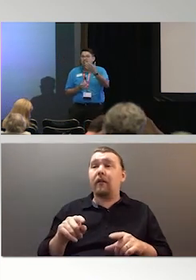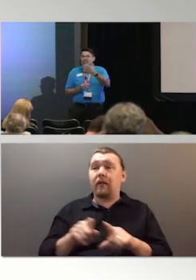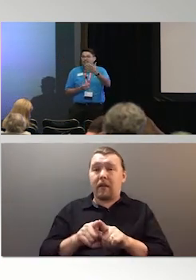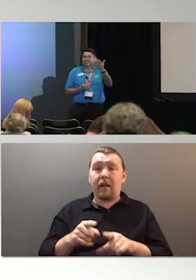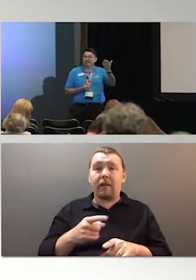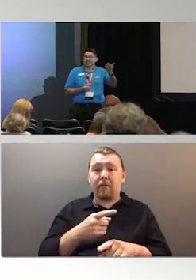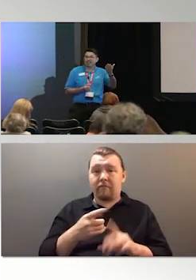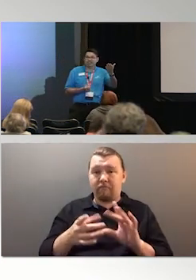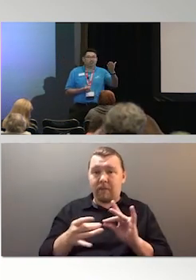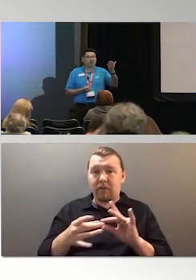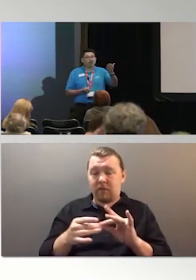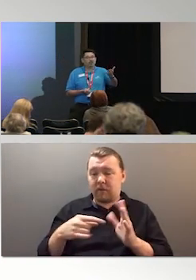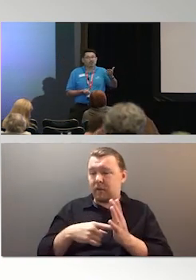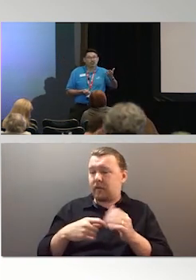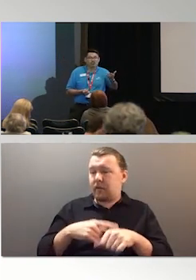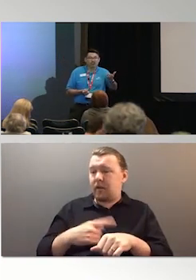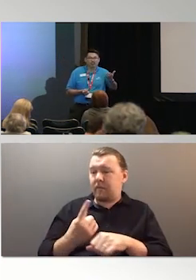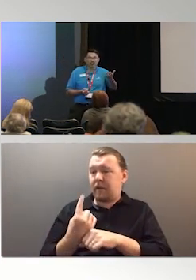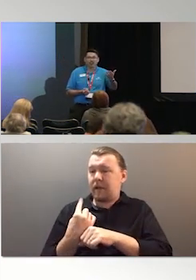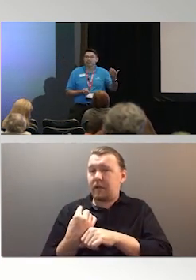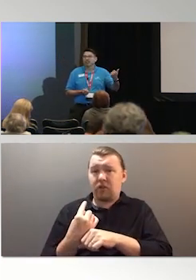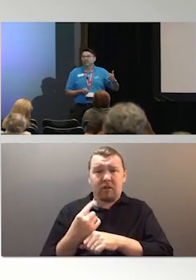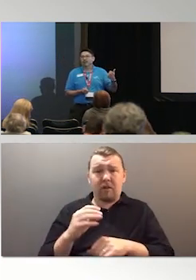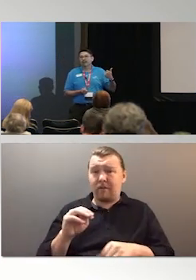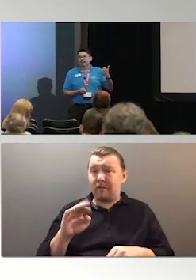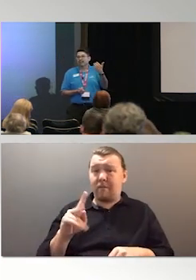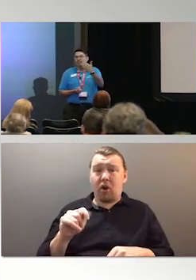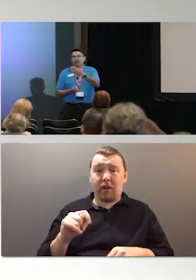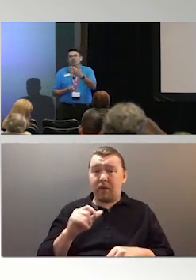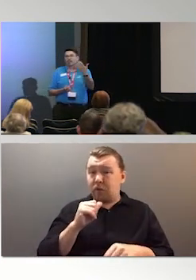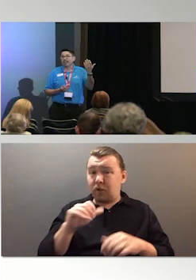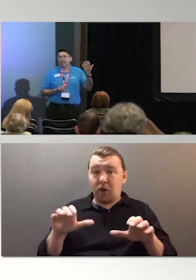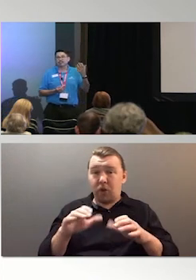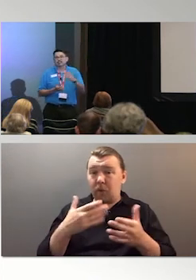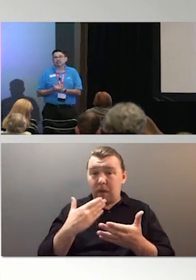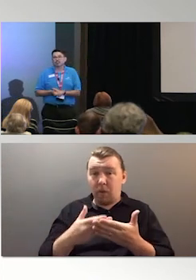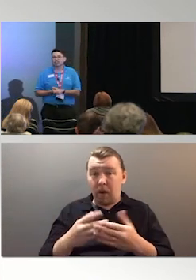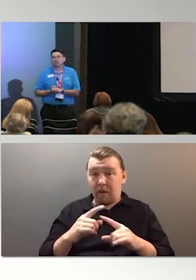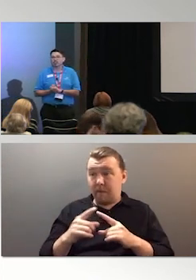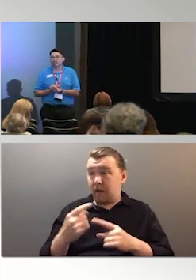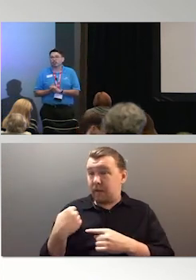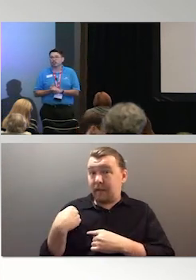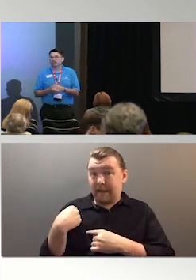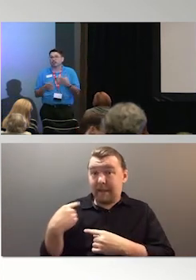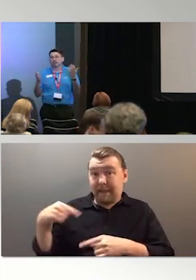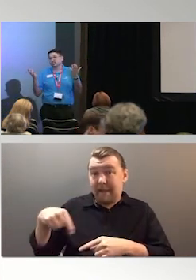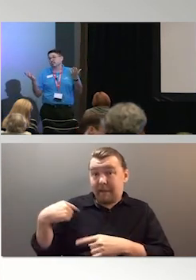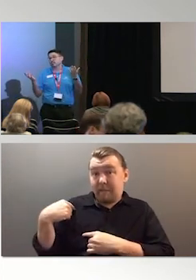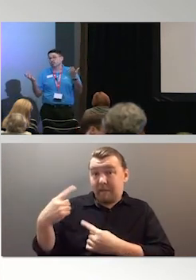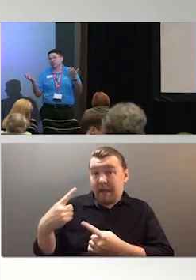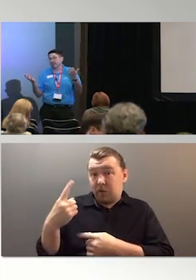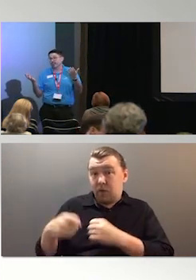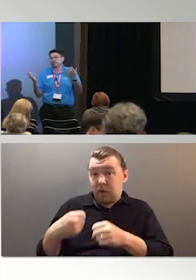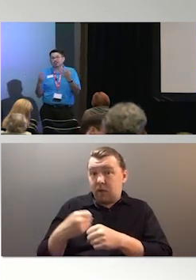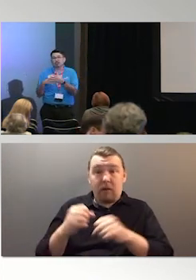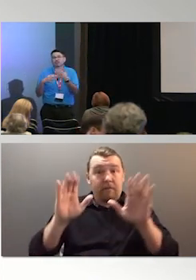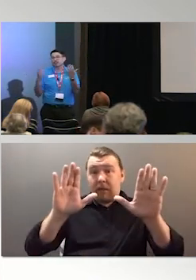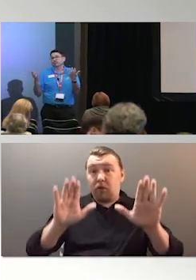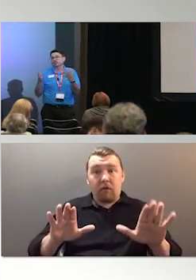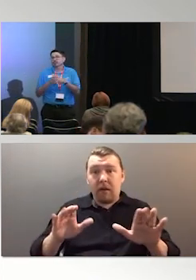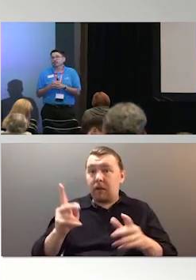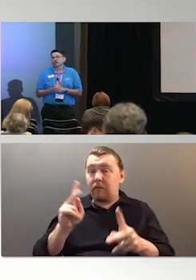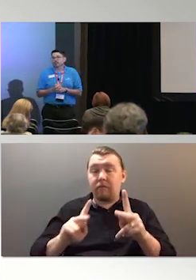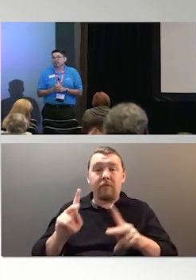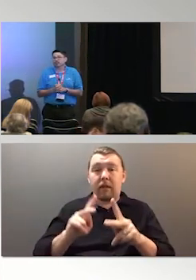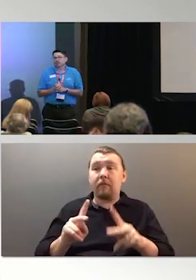mentioned, this time last year, the market wasn't doing so well. But, the last year or so, markets have been doing great, and people have